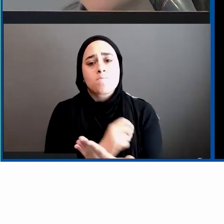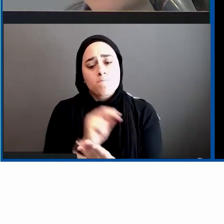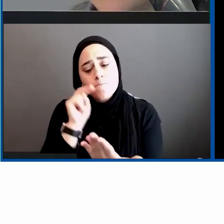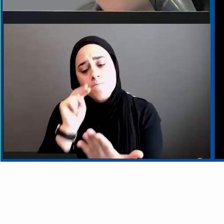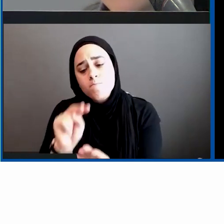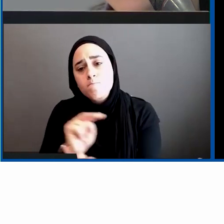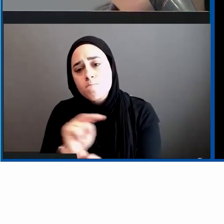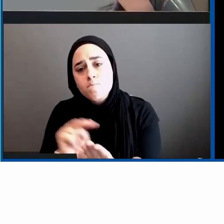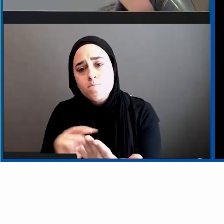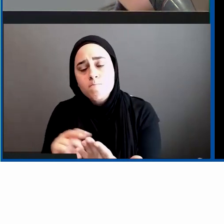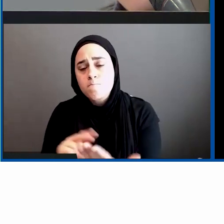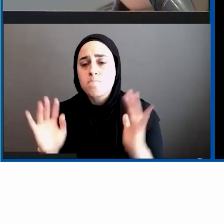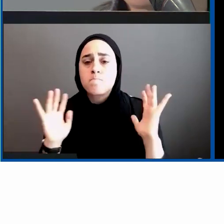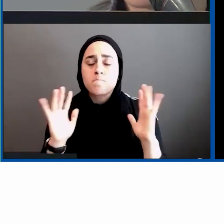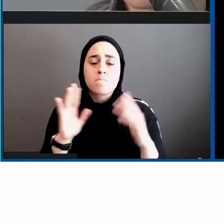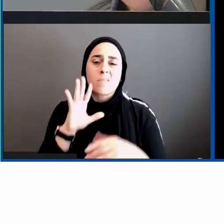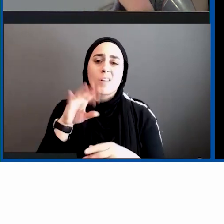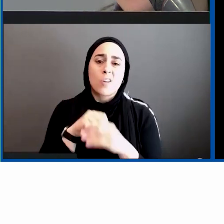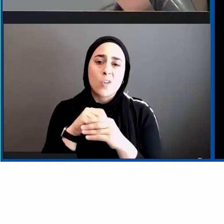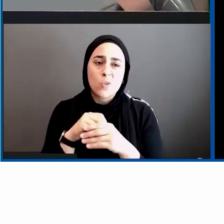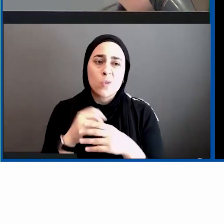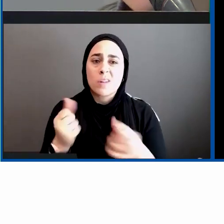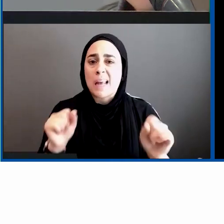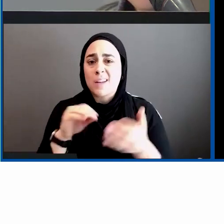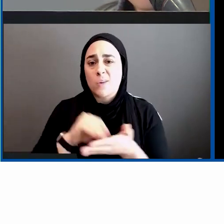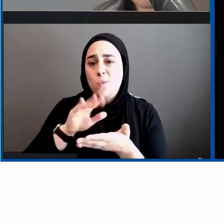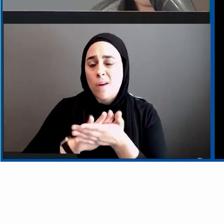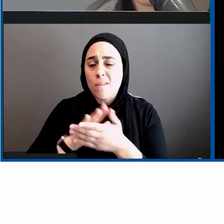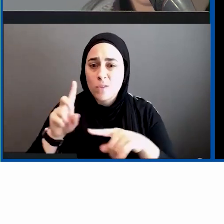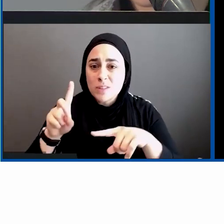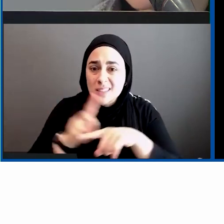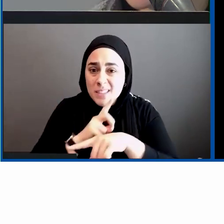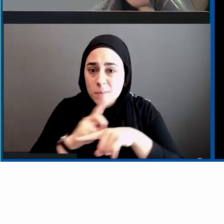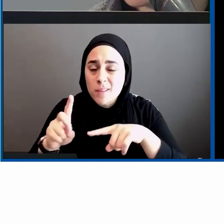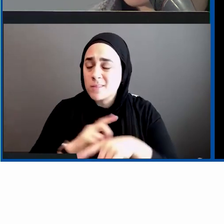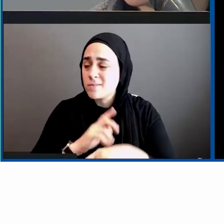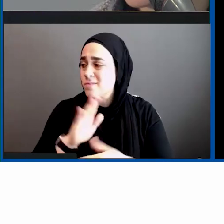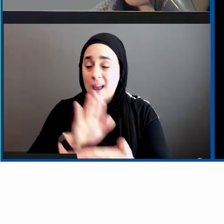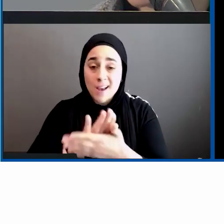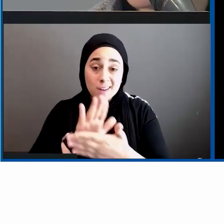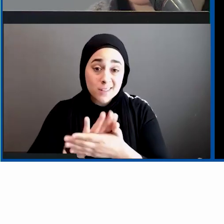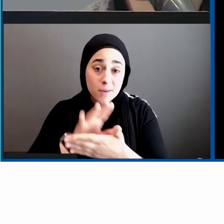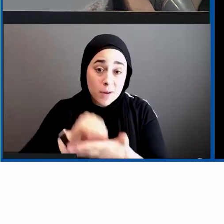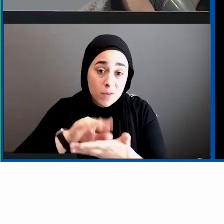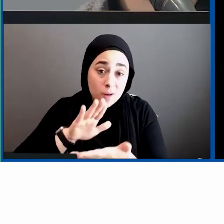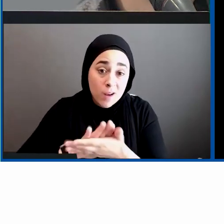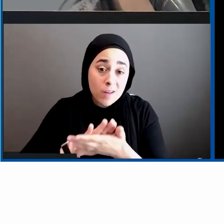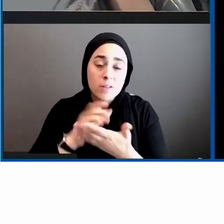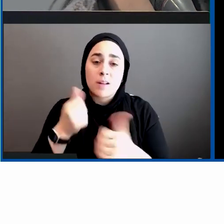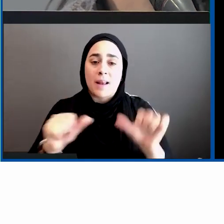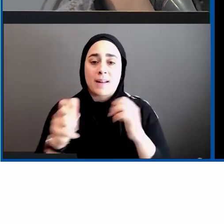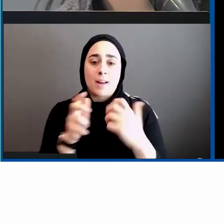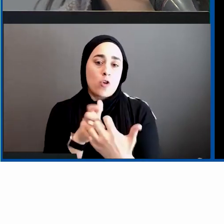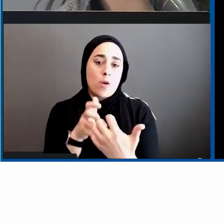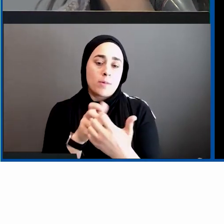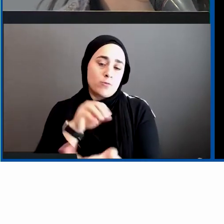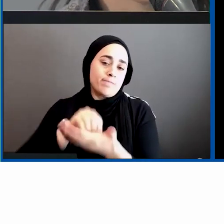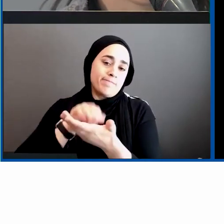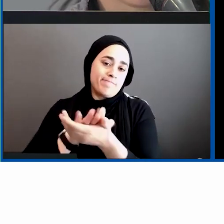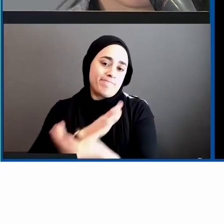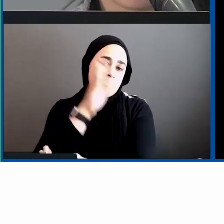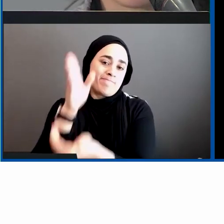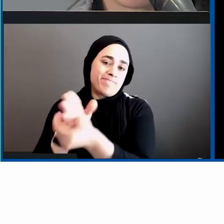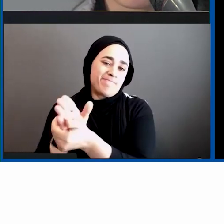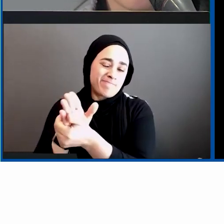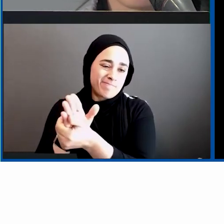in there. It's going to contain disciplinary records. It's going to contain your academic records, as well as any accommodations,